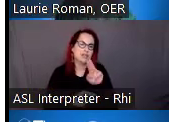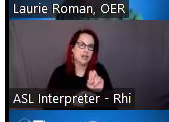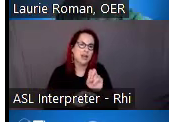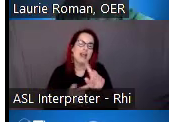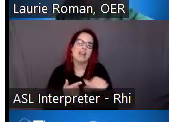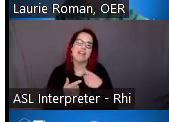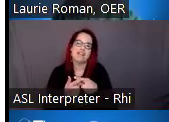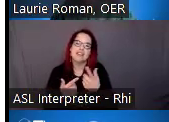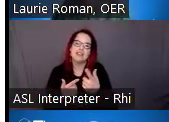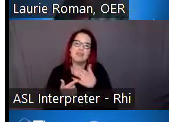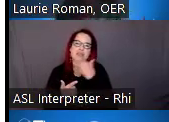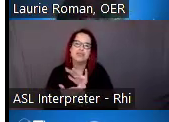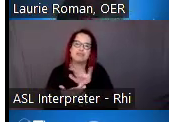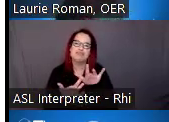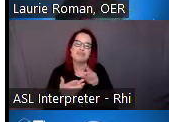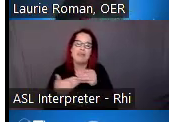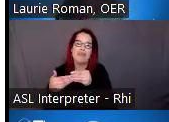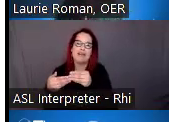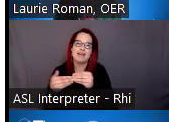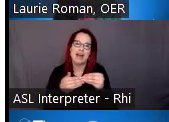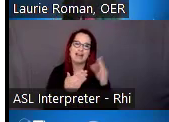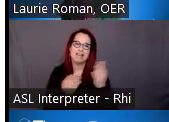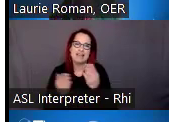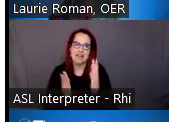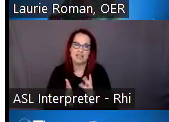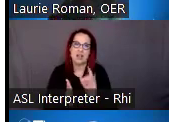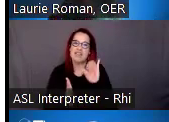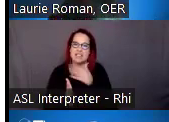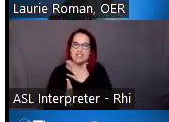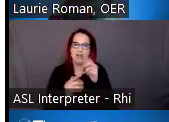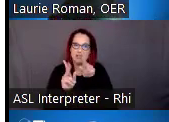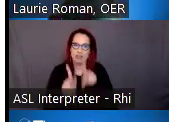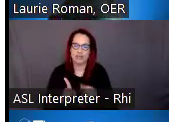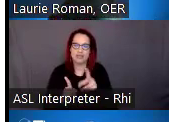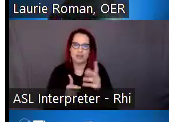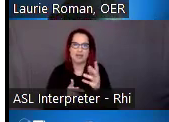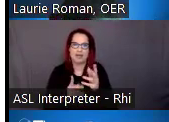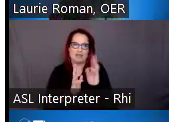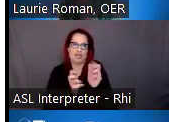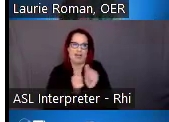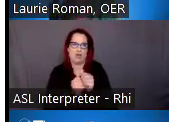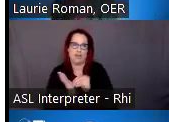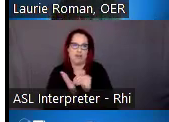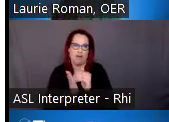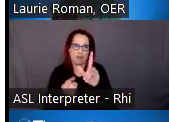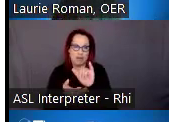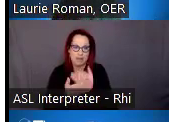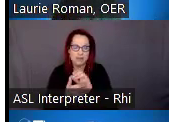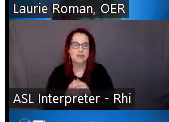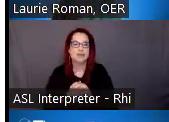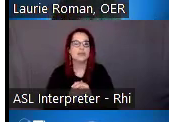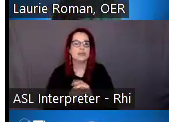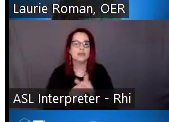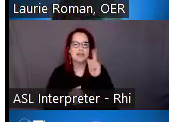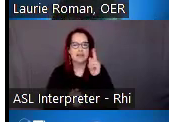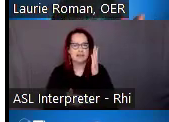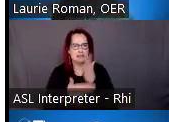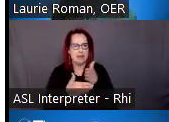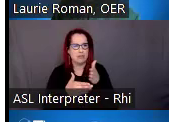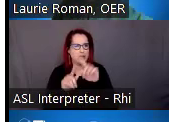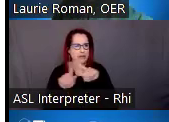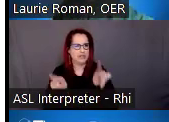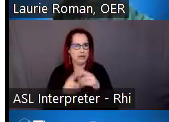is the people who we're talking to all the time about this. We can go ahead and stop sharing the screen.